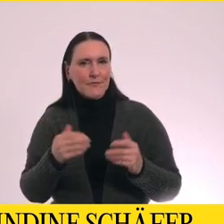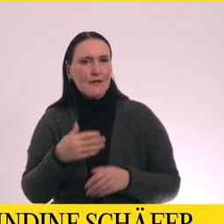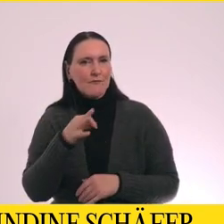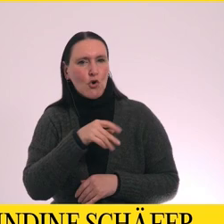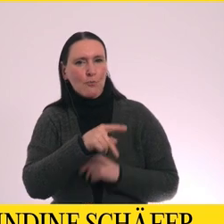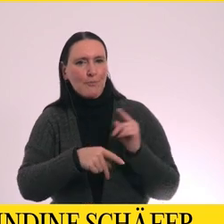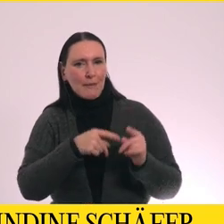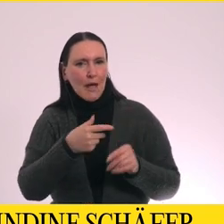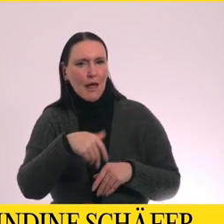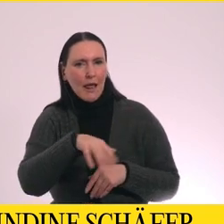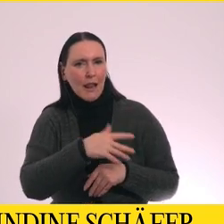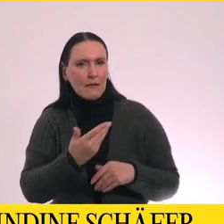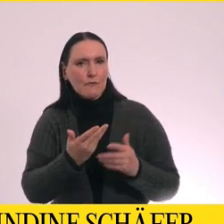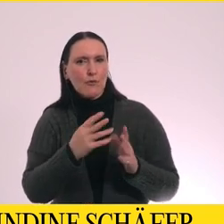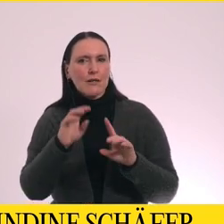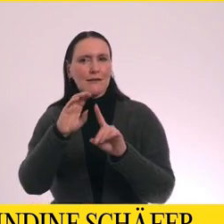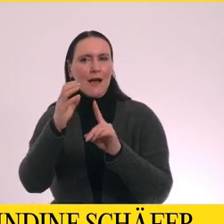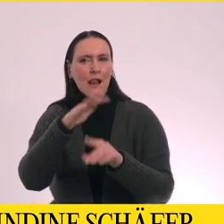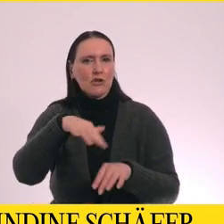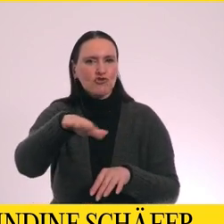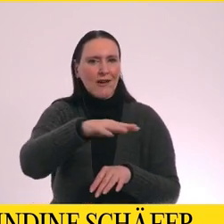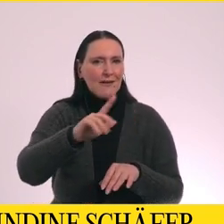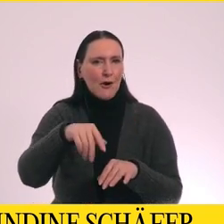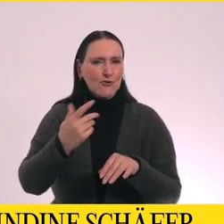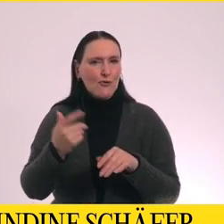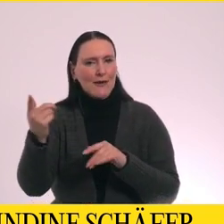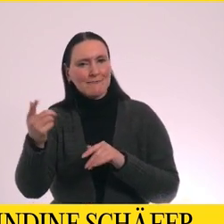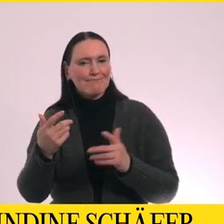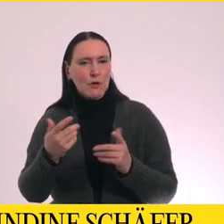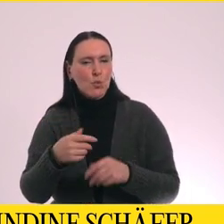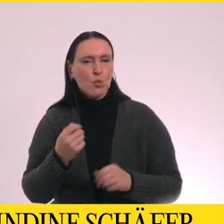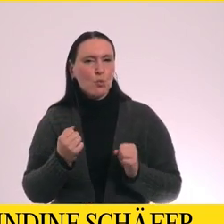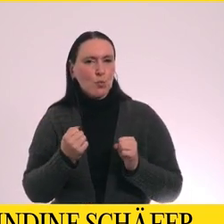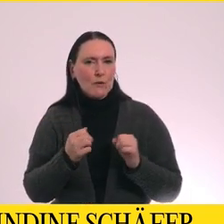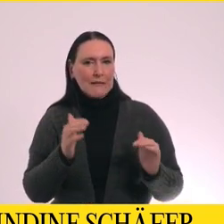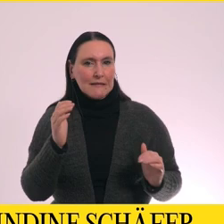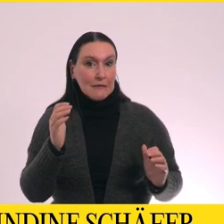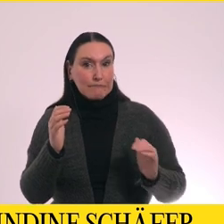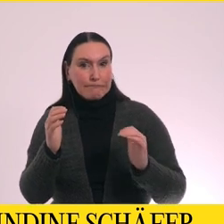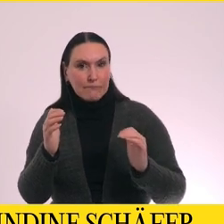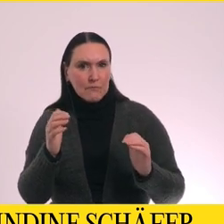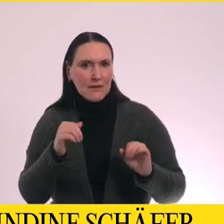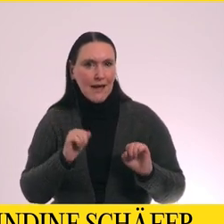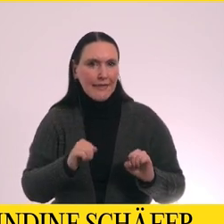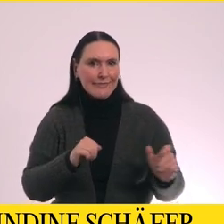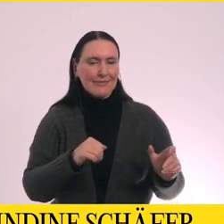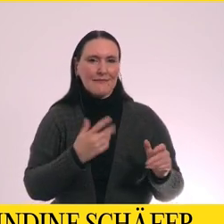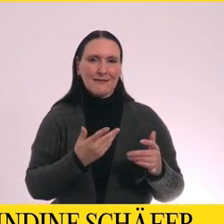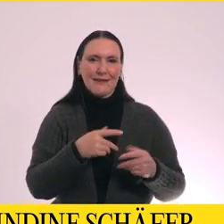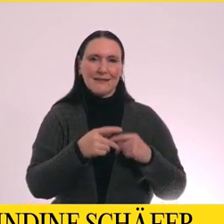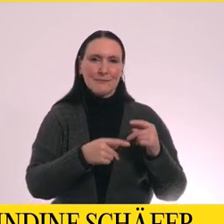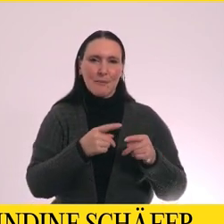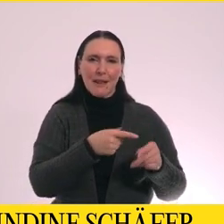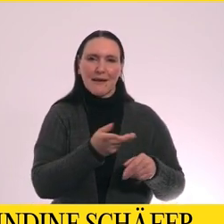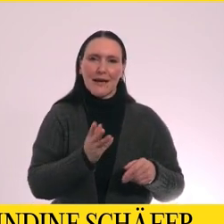in cultural settings has been very hard. I think it's, we're just seeing the sort